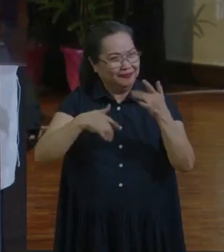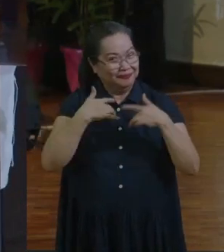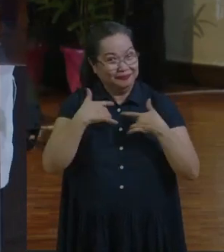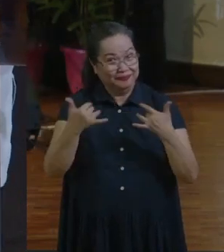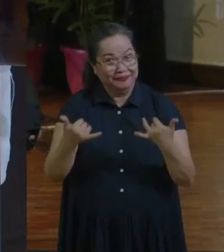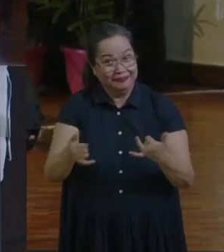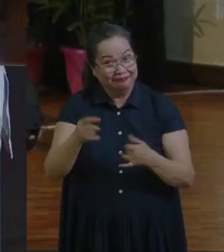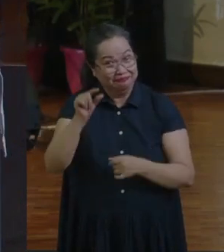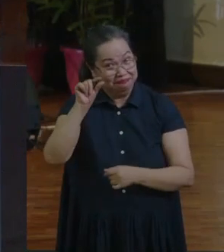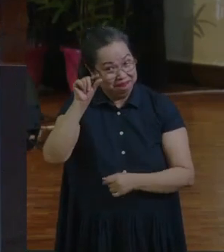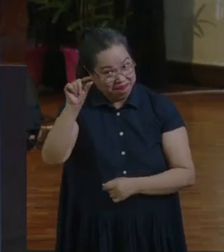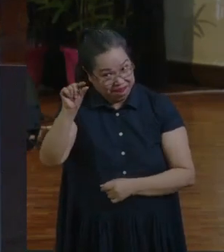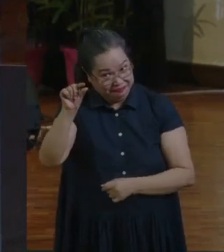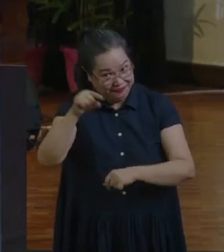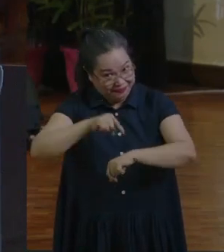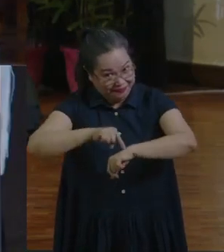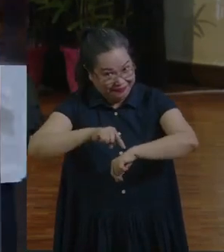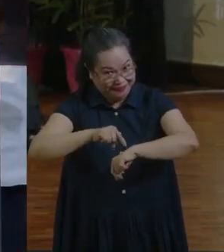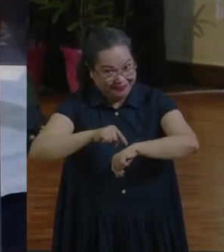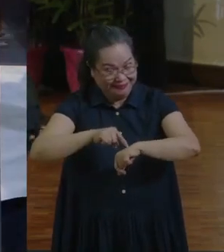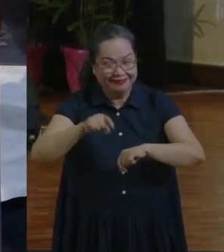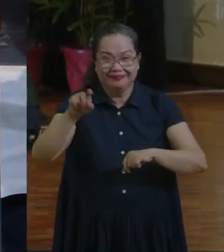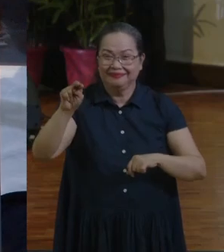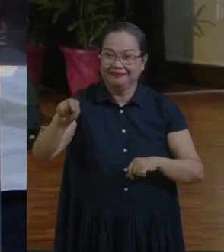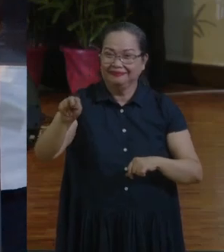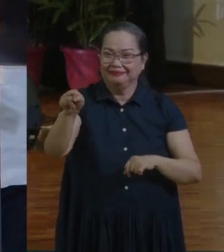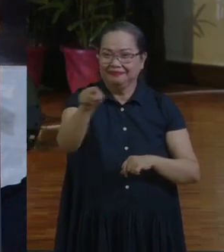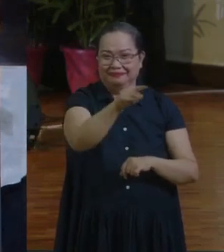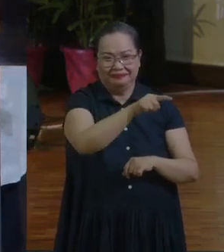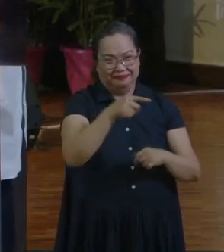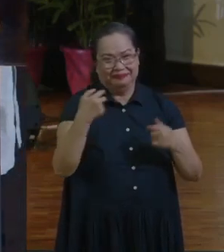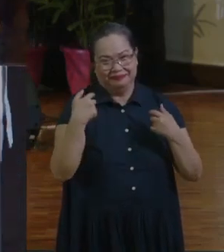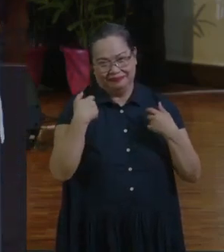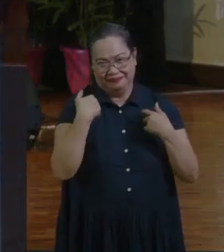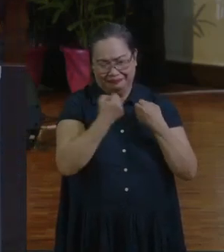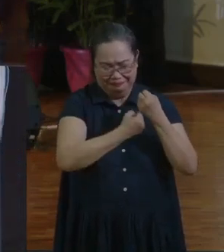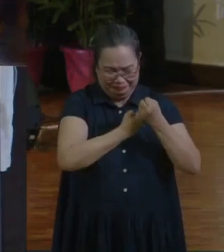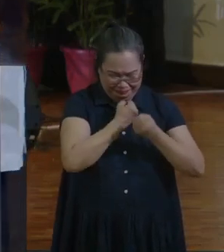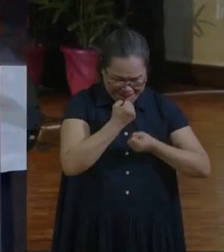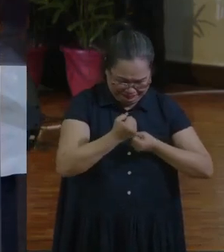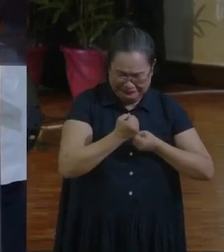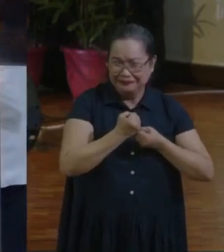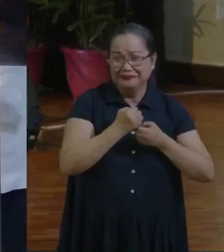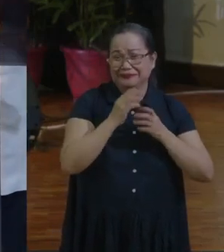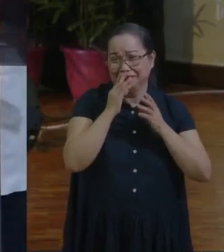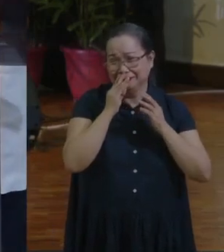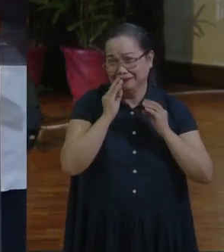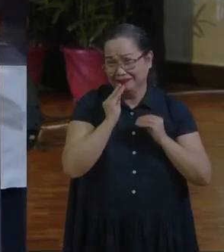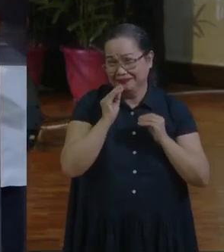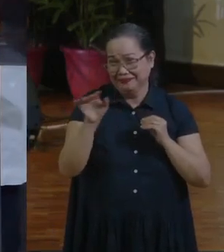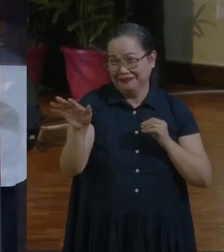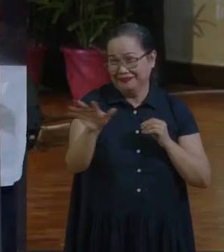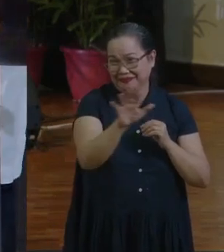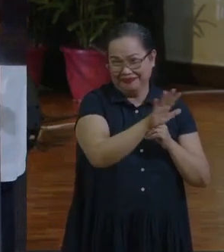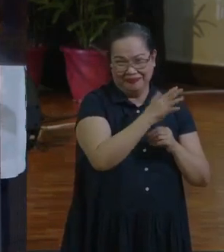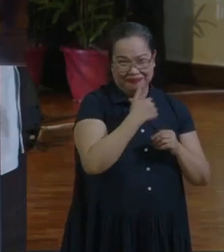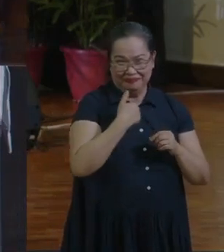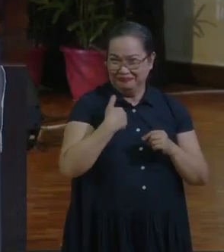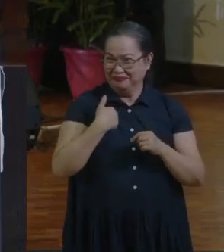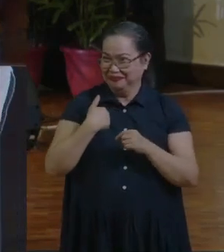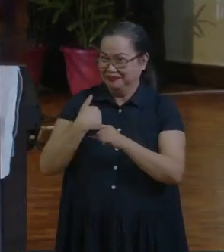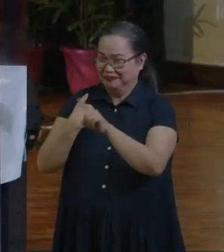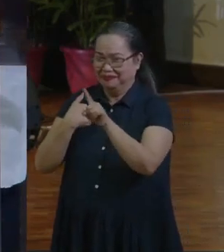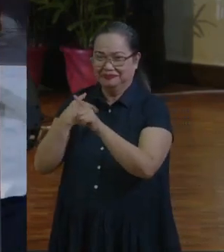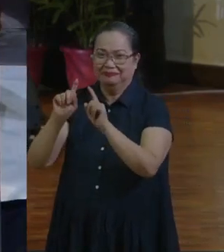now, for a little while, if necessary, you have been grieved. Nagalinlangan kayo. You have been grieved